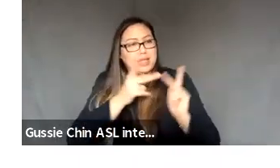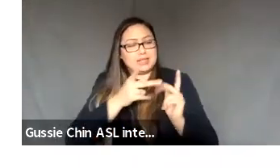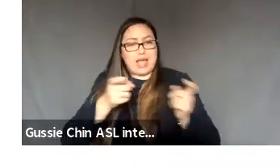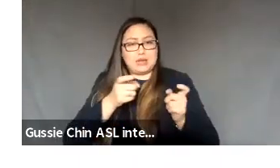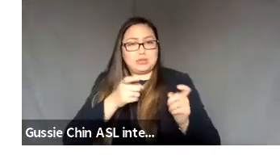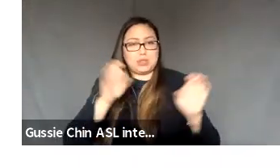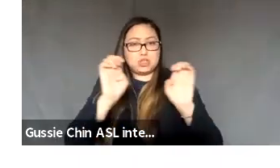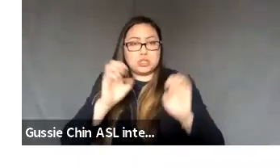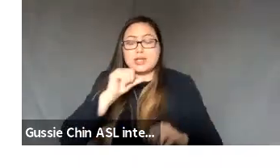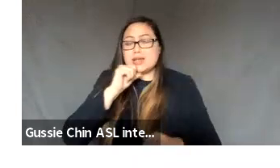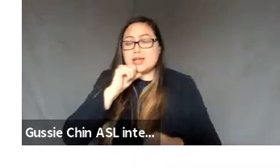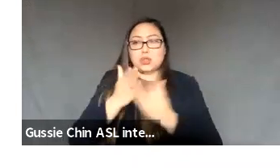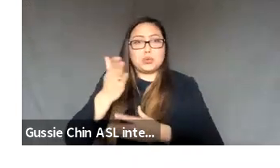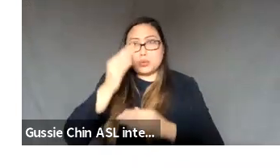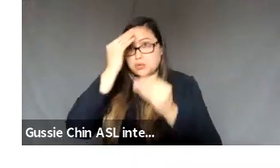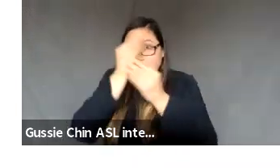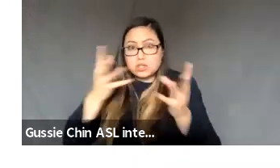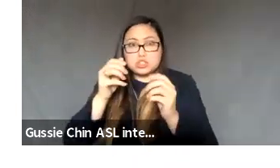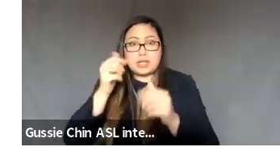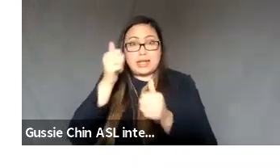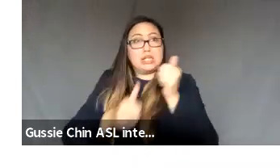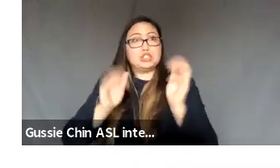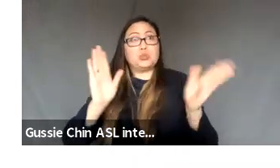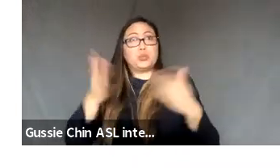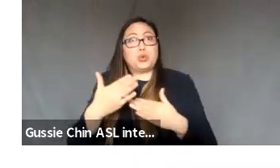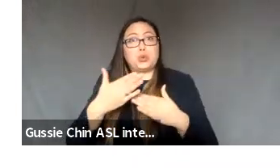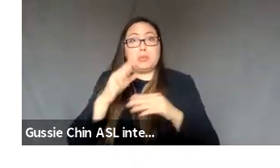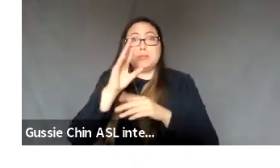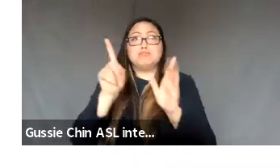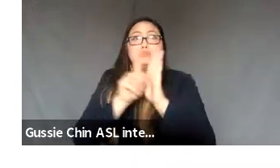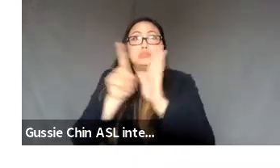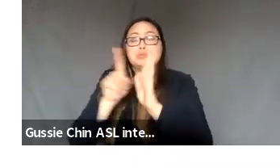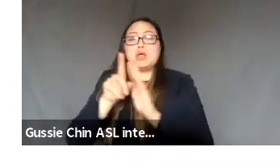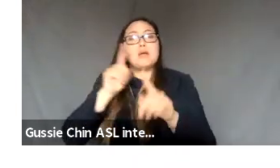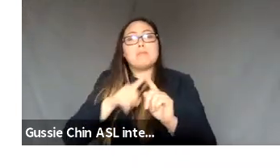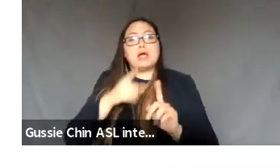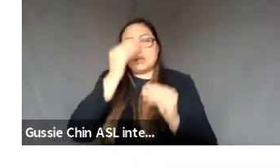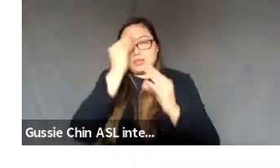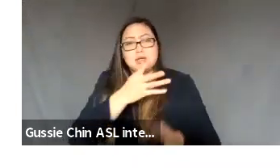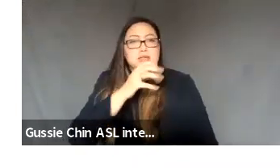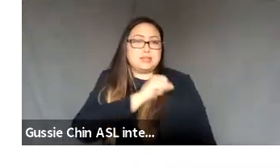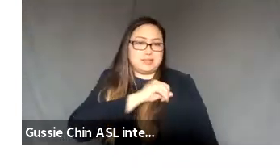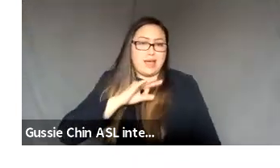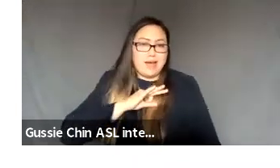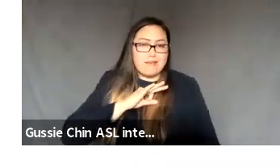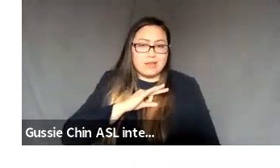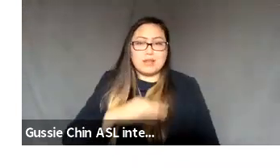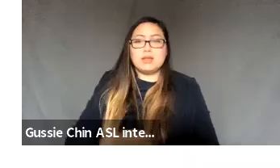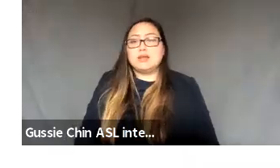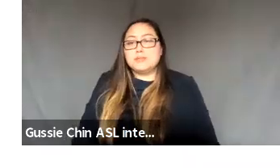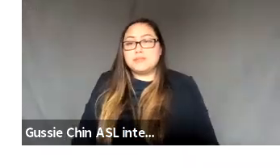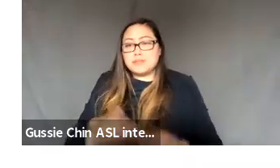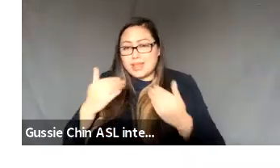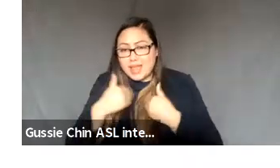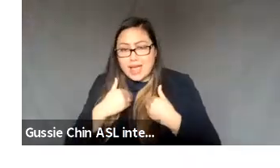through a notification in each room, but it's through notification by staff. There is an exception here that fire alarm systems in